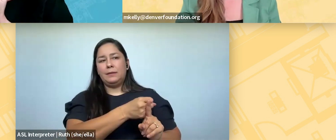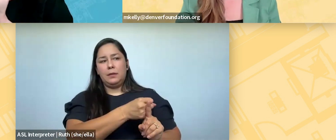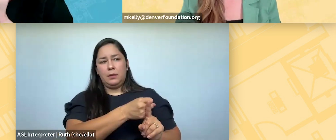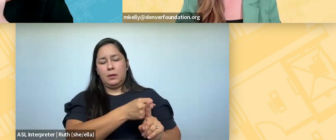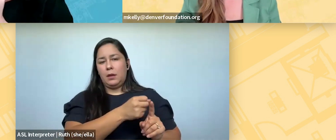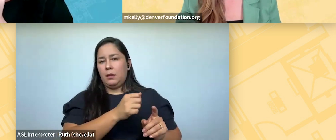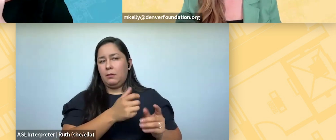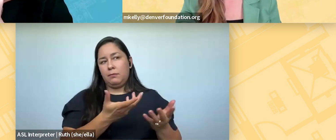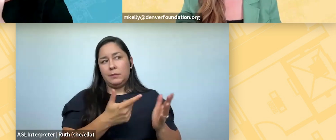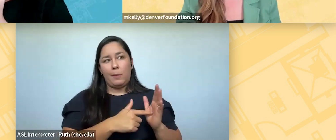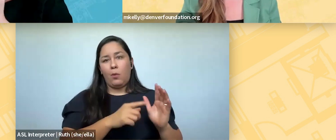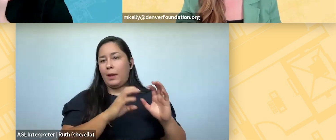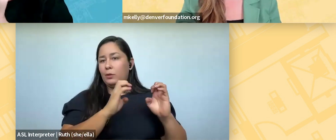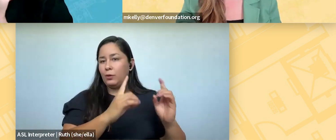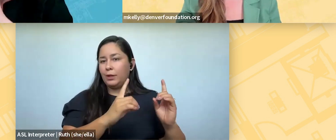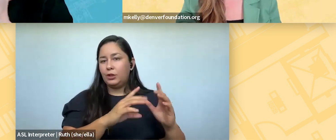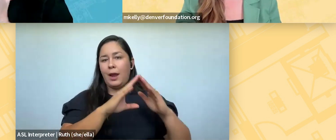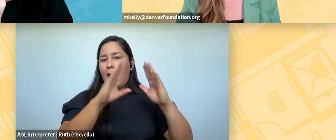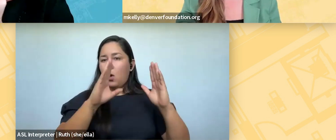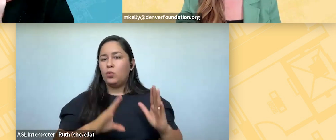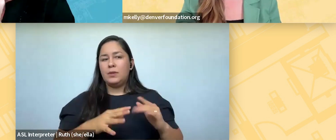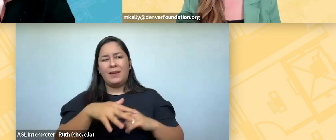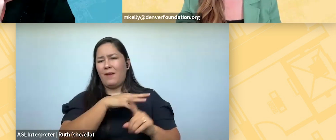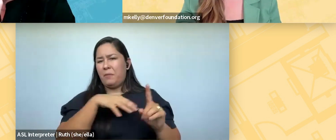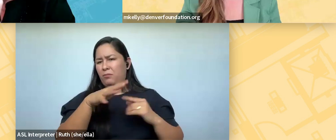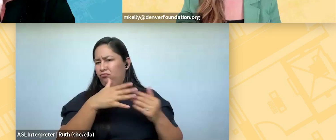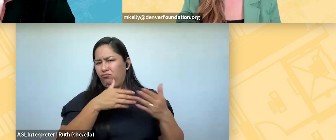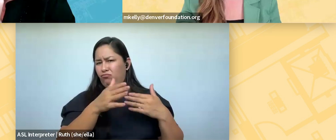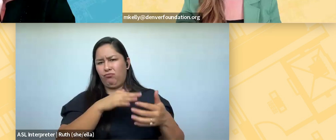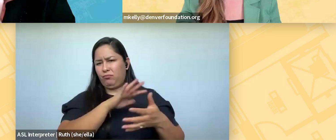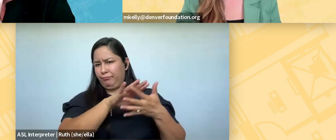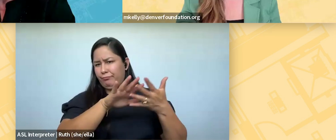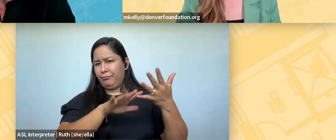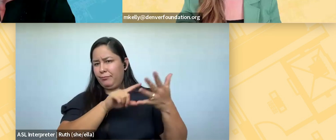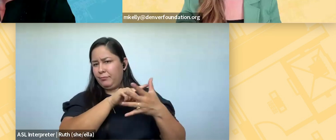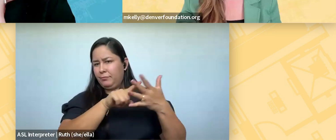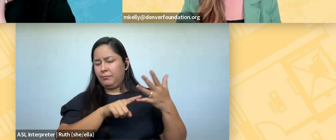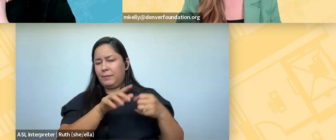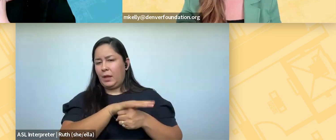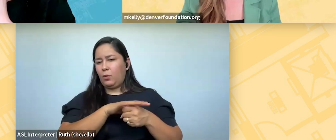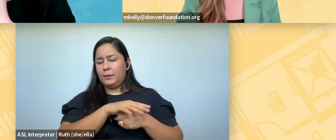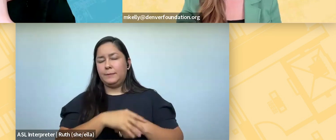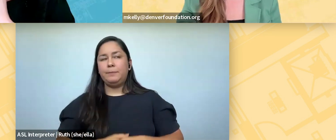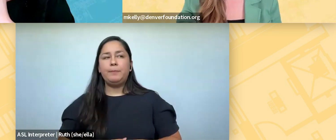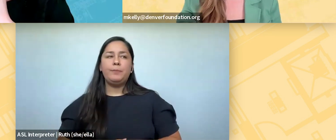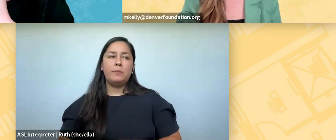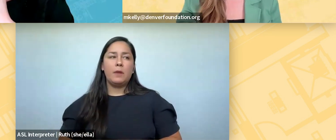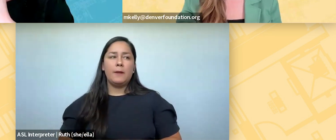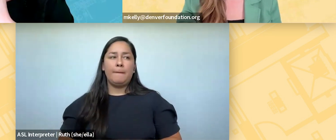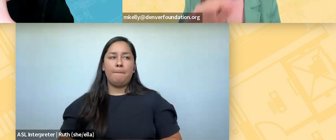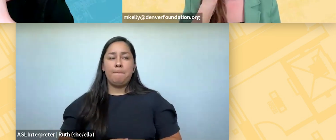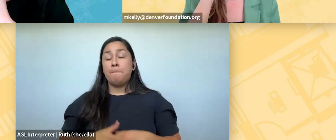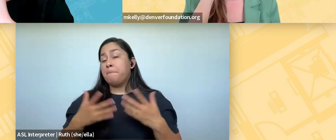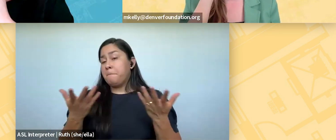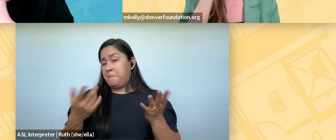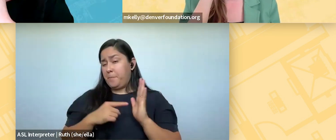be in housing, it could be in environment, right? I mean, it could be any of those areas. So, let's